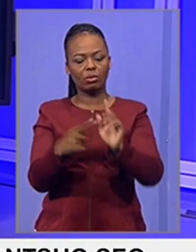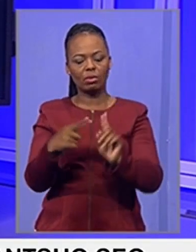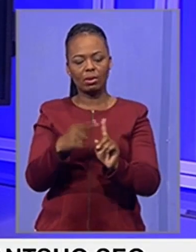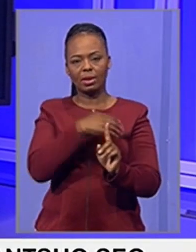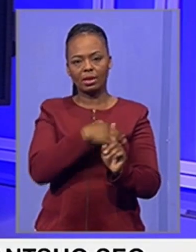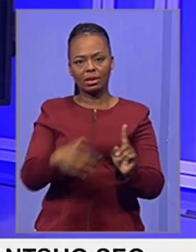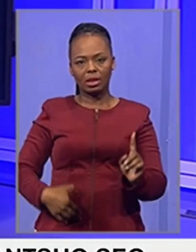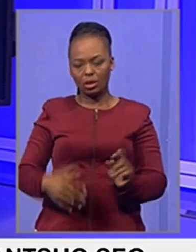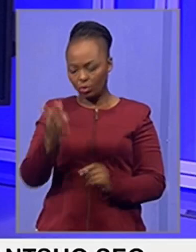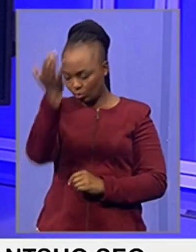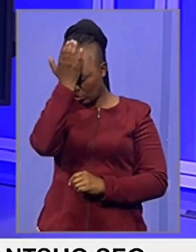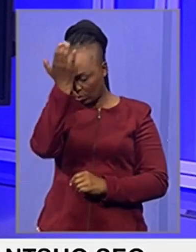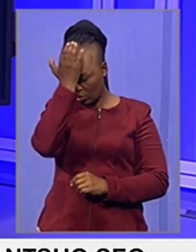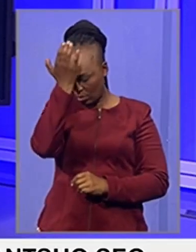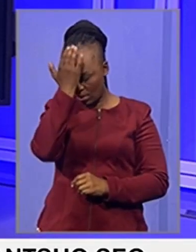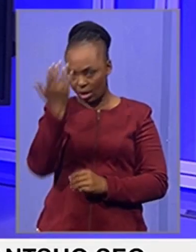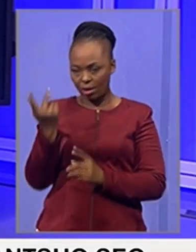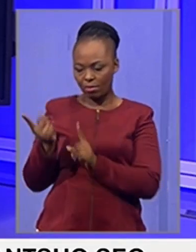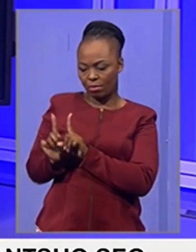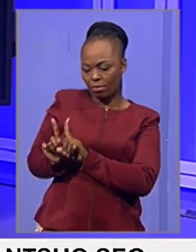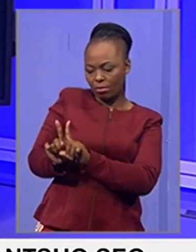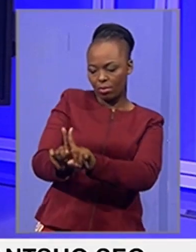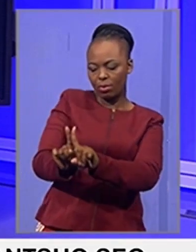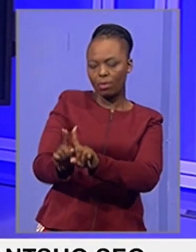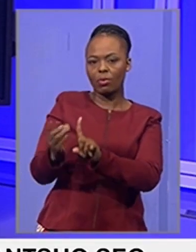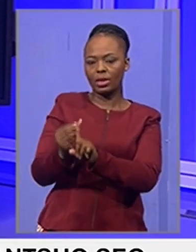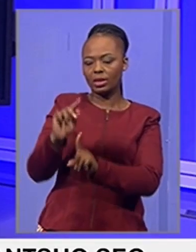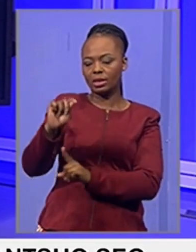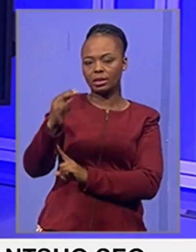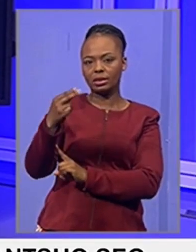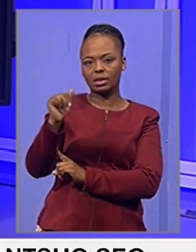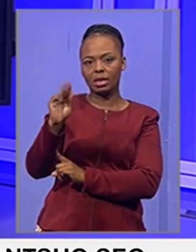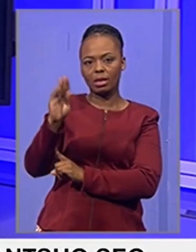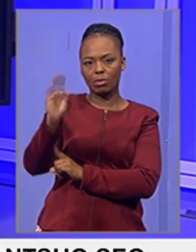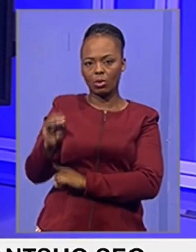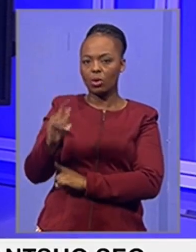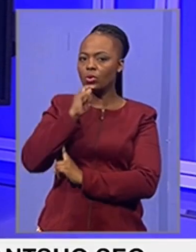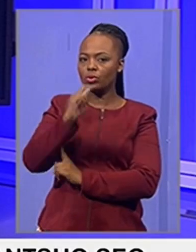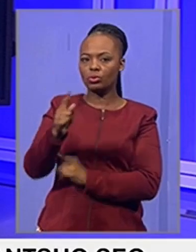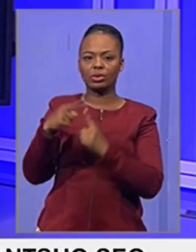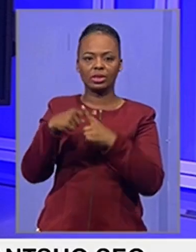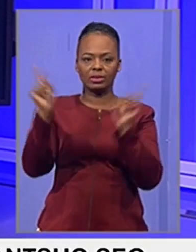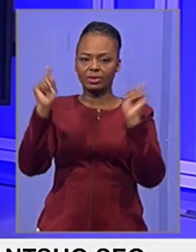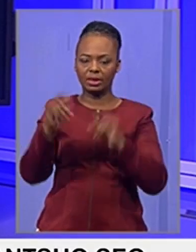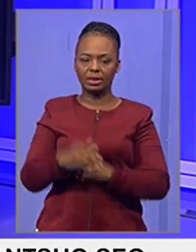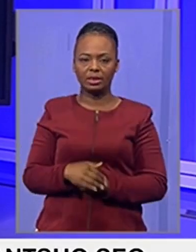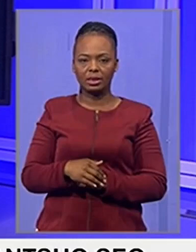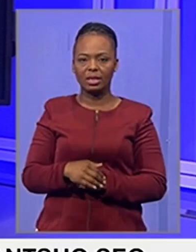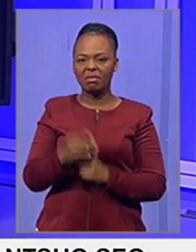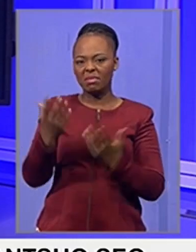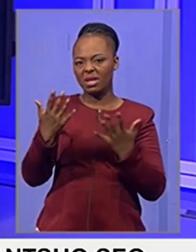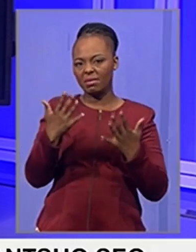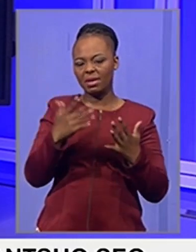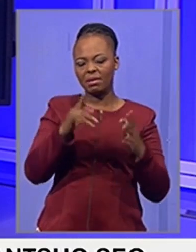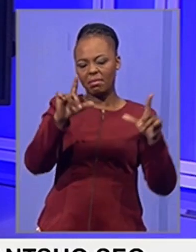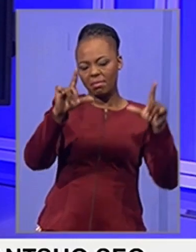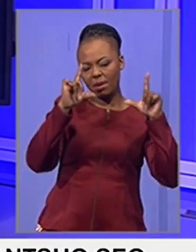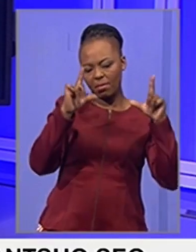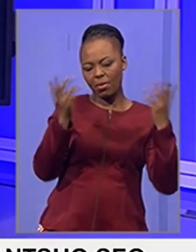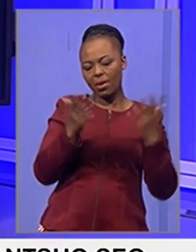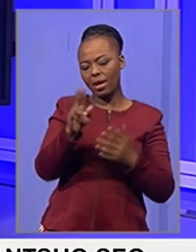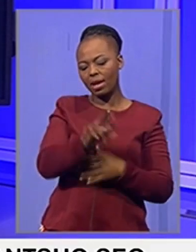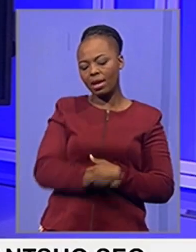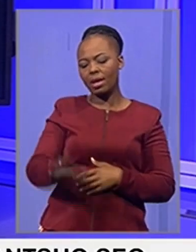wa pele Jacob Zuma a emile Thabo Bester ga se sa nnete. Setshwantsho seo se bonala se tserwe kwa ga Zuma kwa